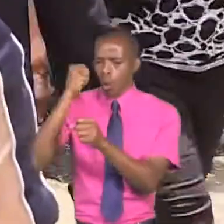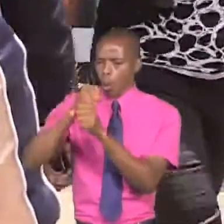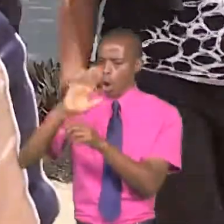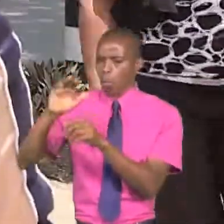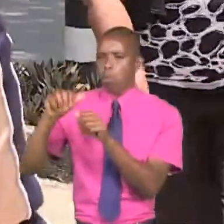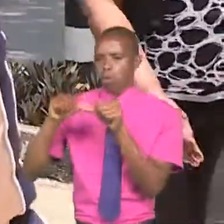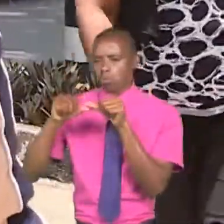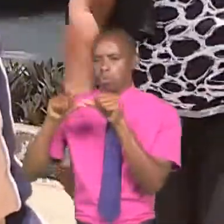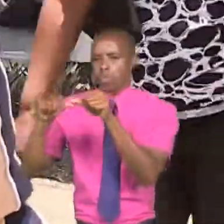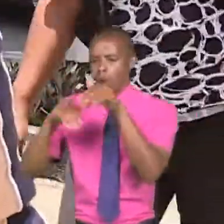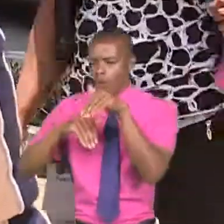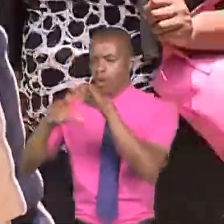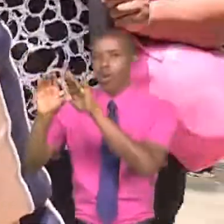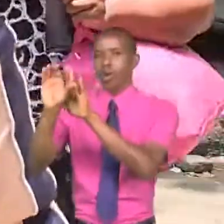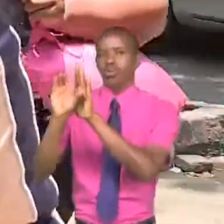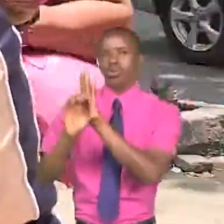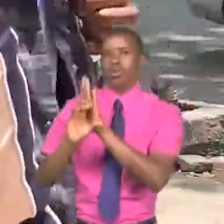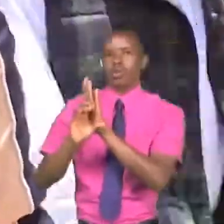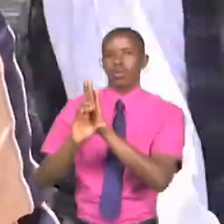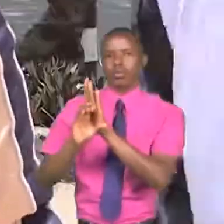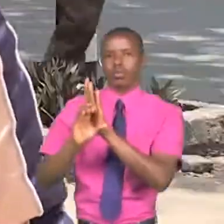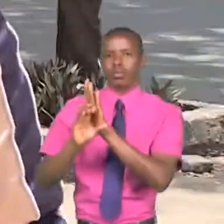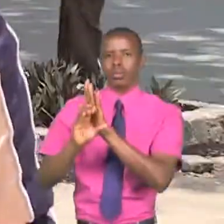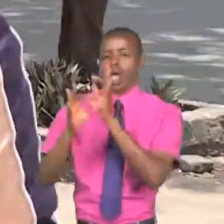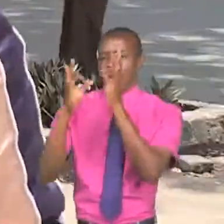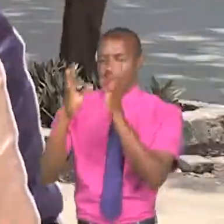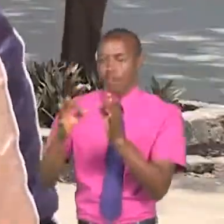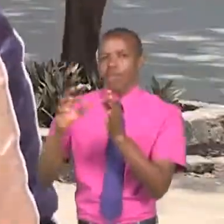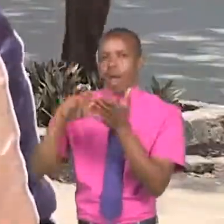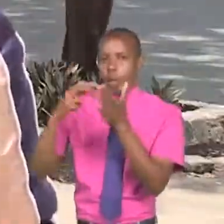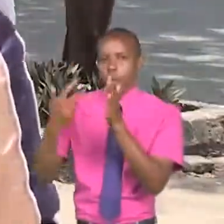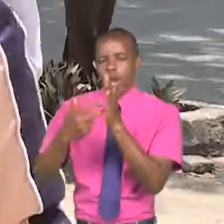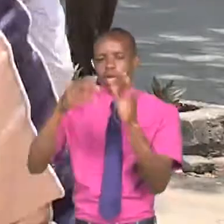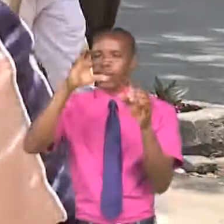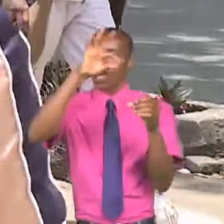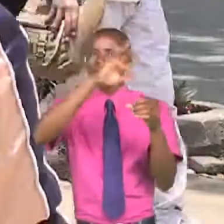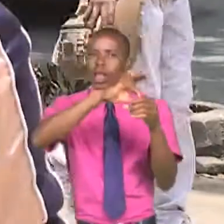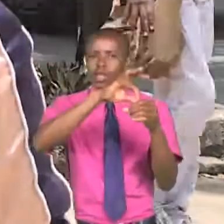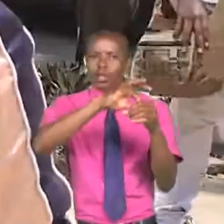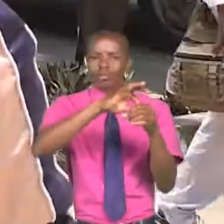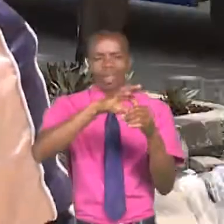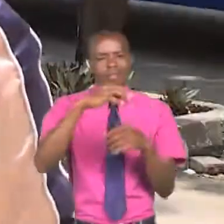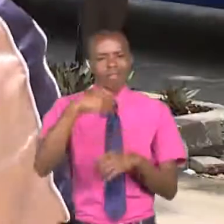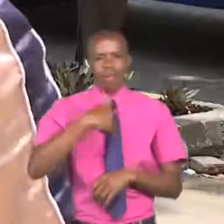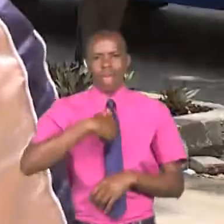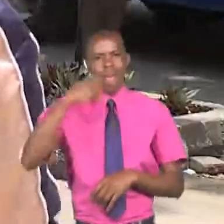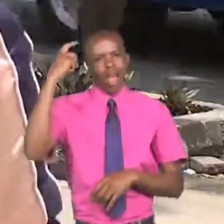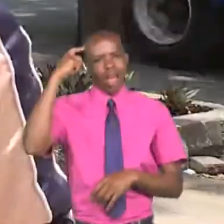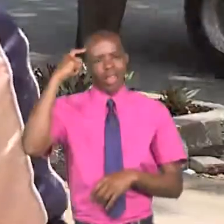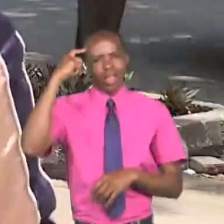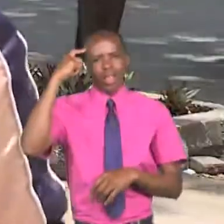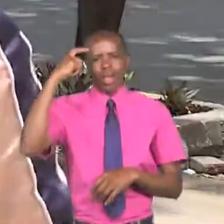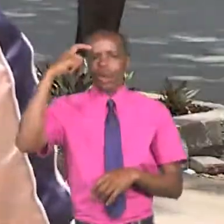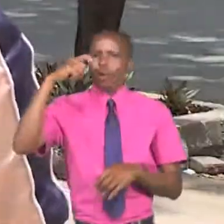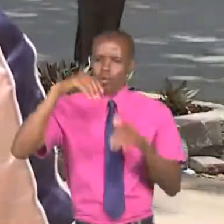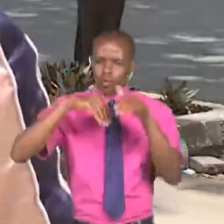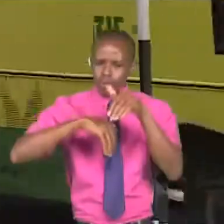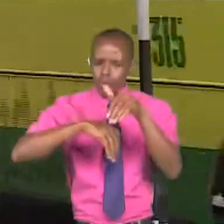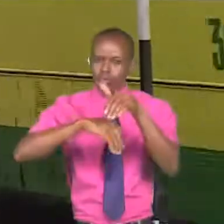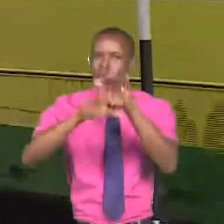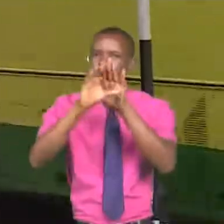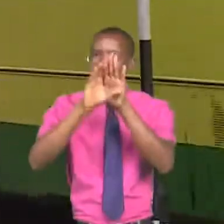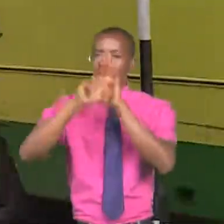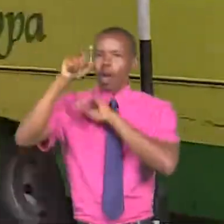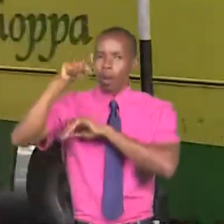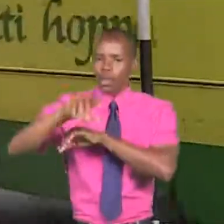to the constitution. And if it means going for a by-election, I think we really need to do according to the constitution. Maraga